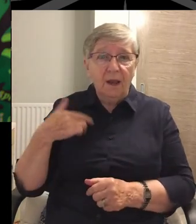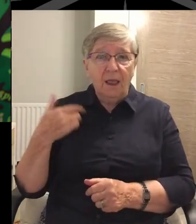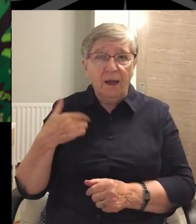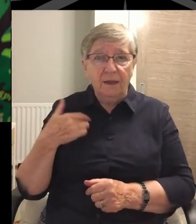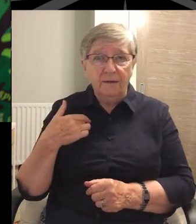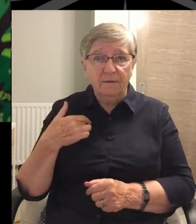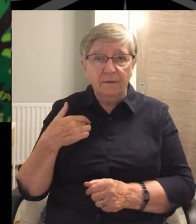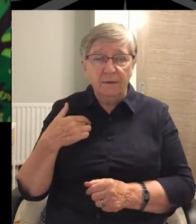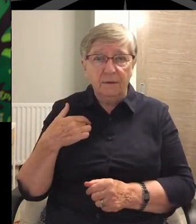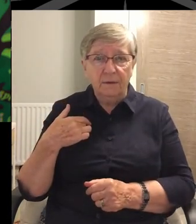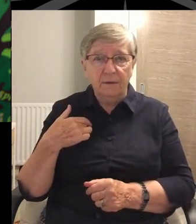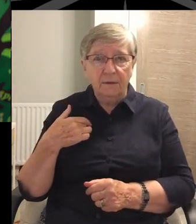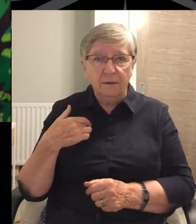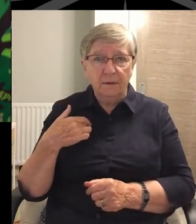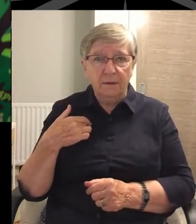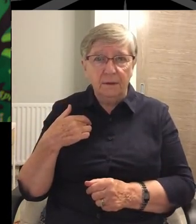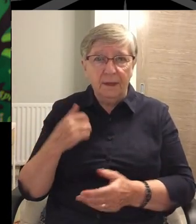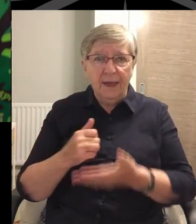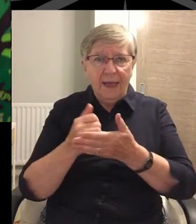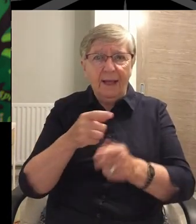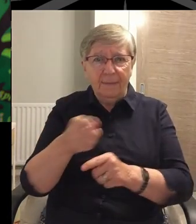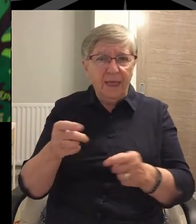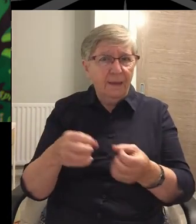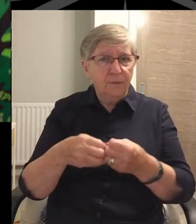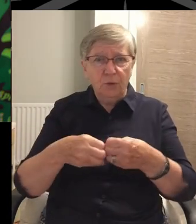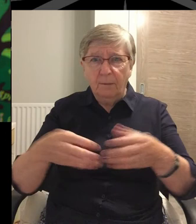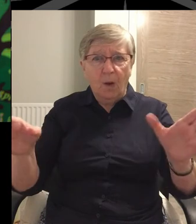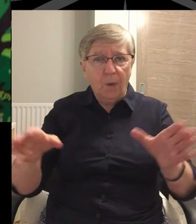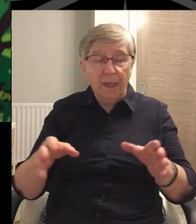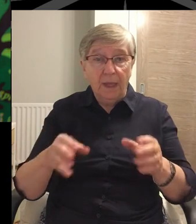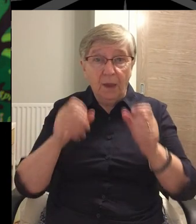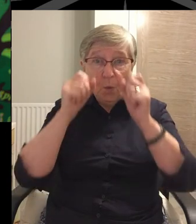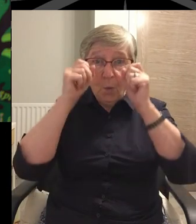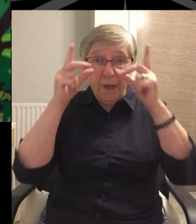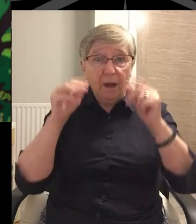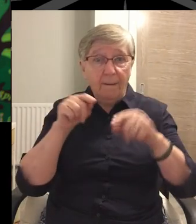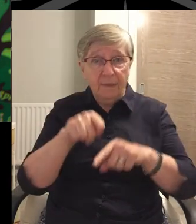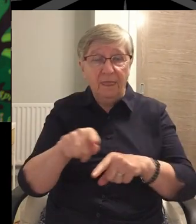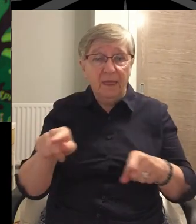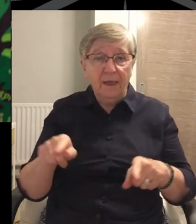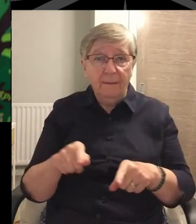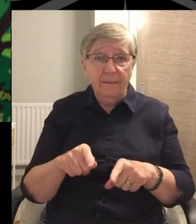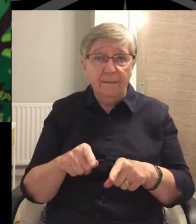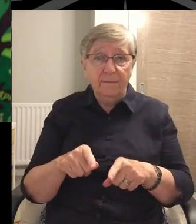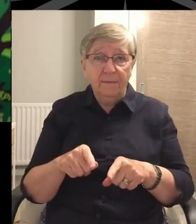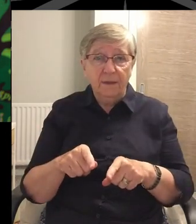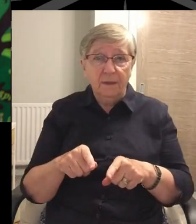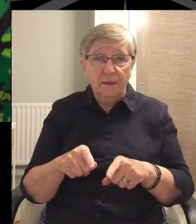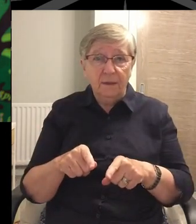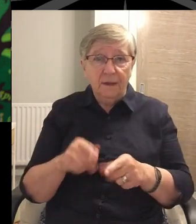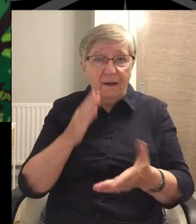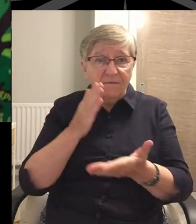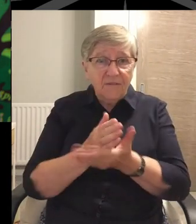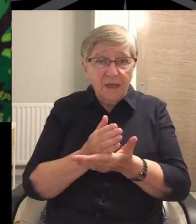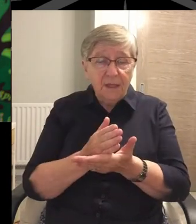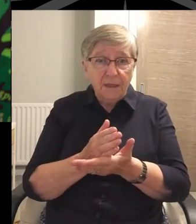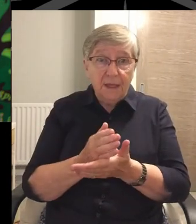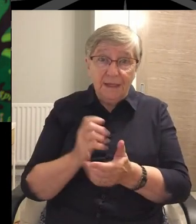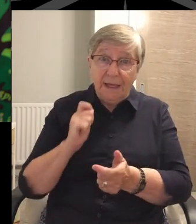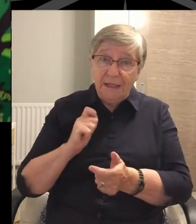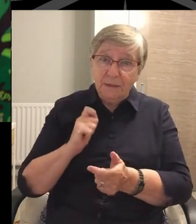Lord, might something shake them out of such dullness. Might something awaken in them a faith and